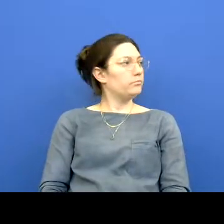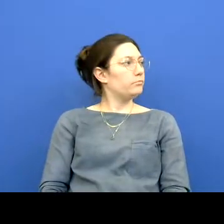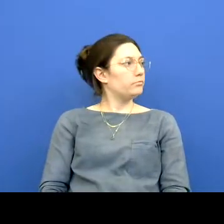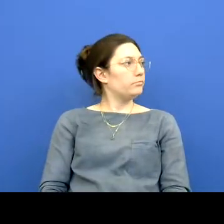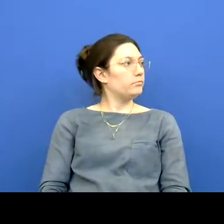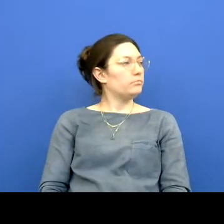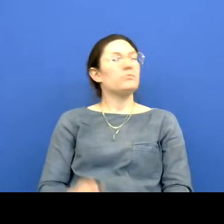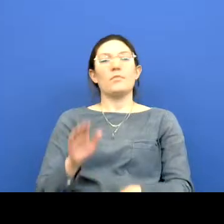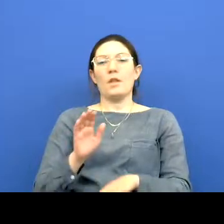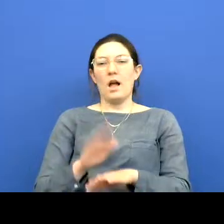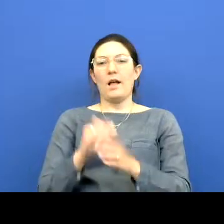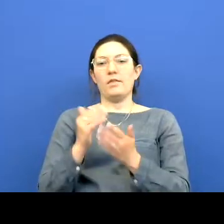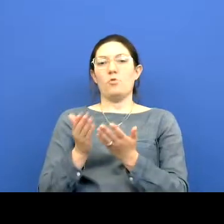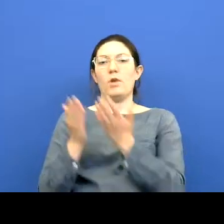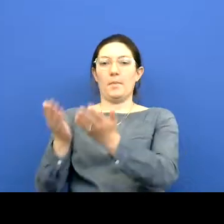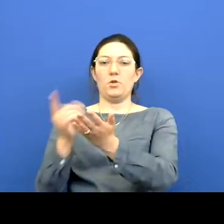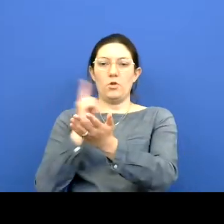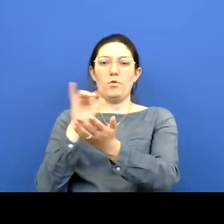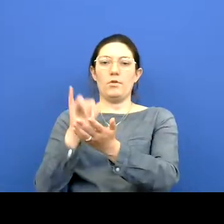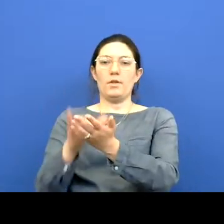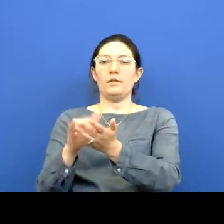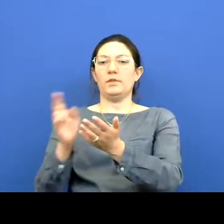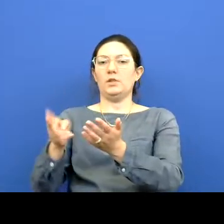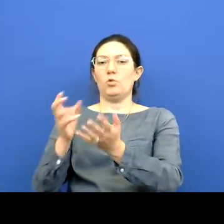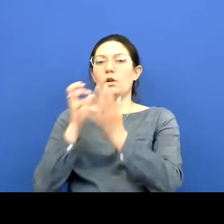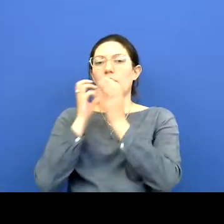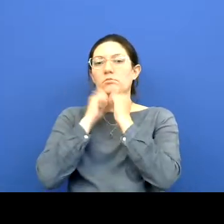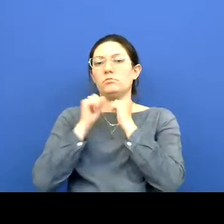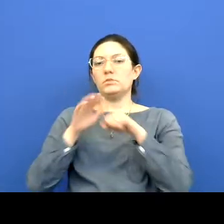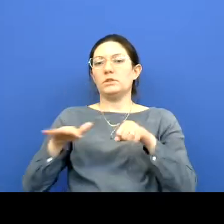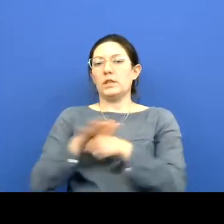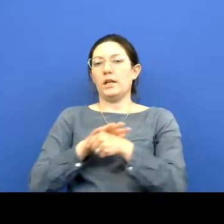it's on the recommendation of the Historic Site Committee, but